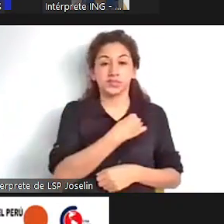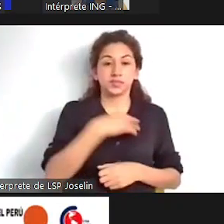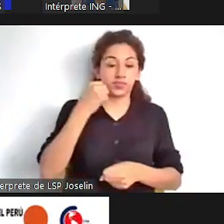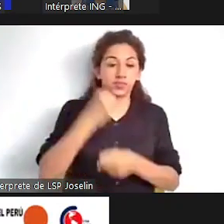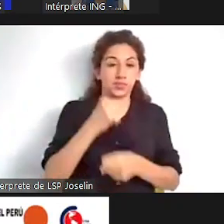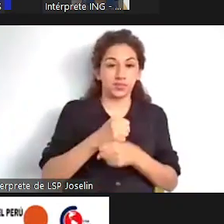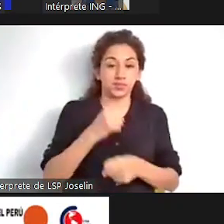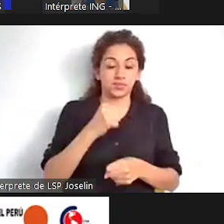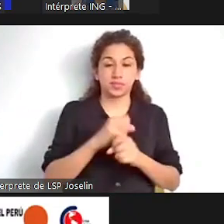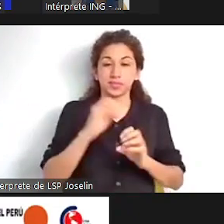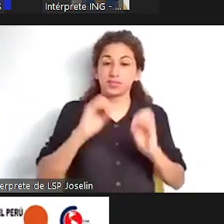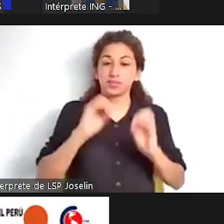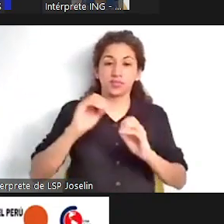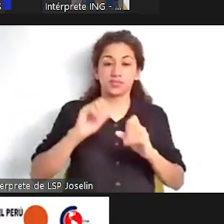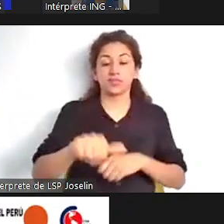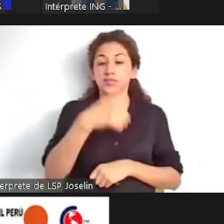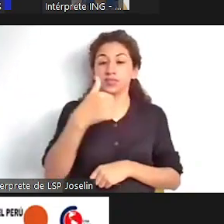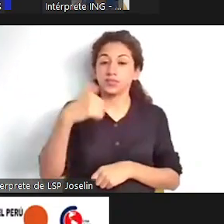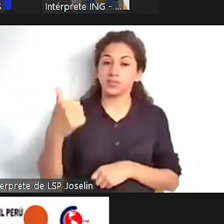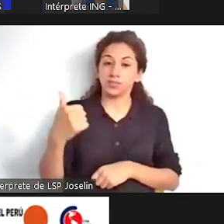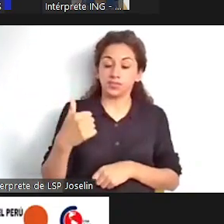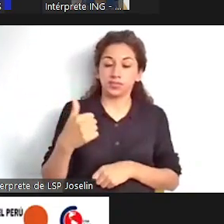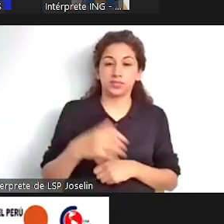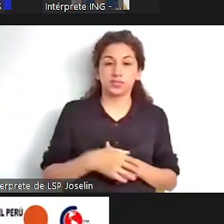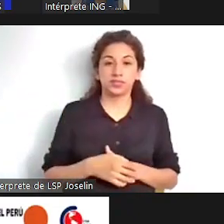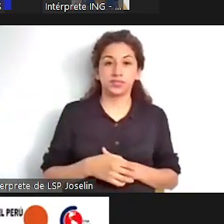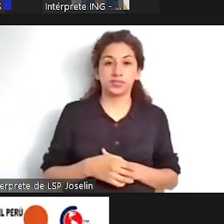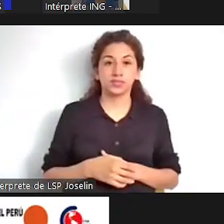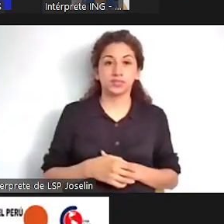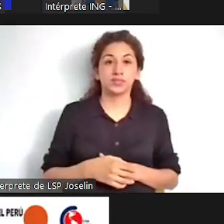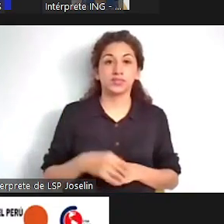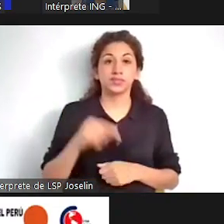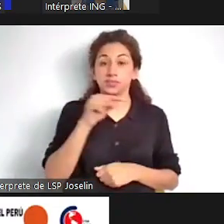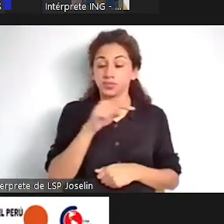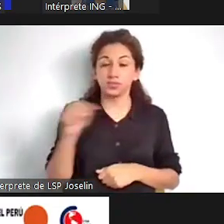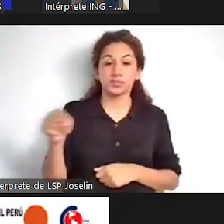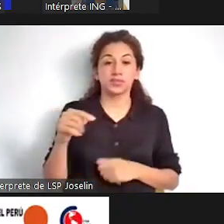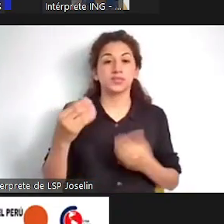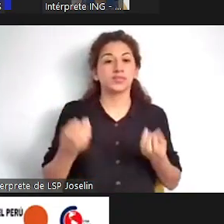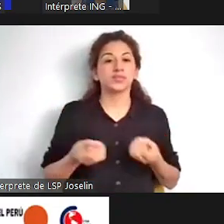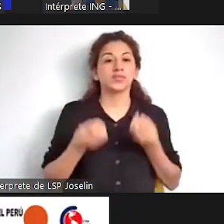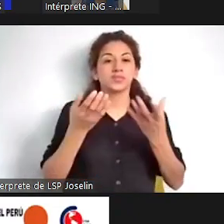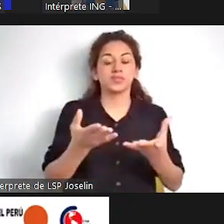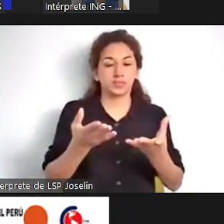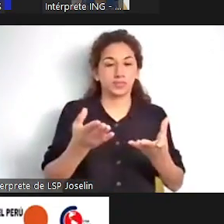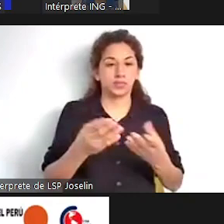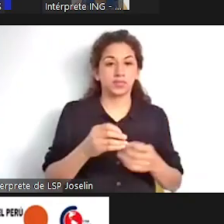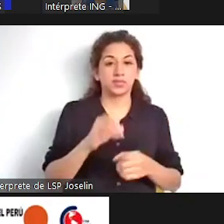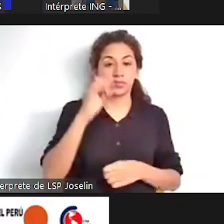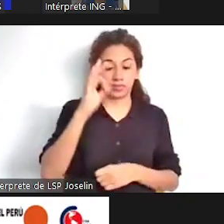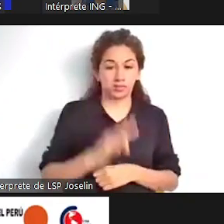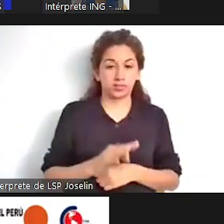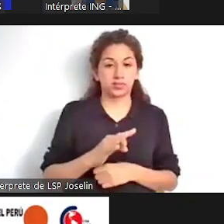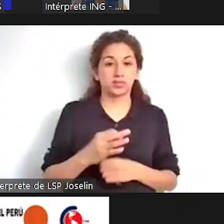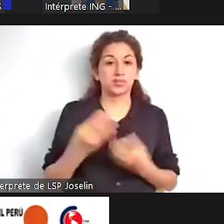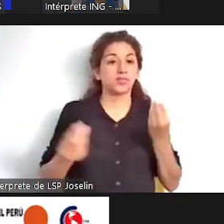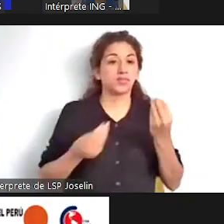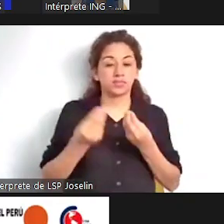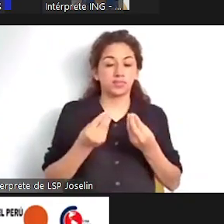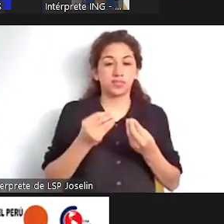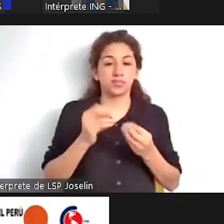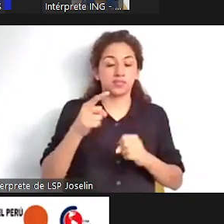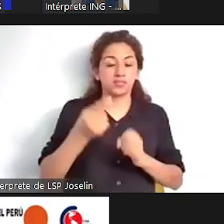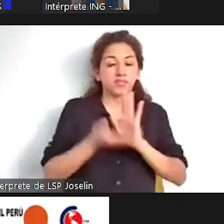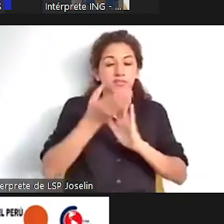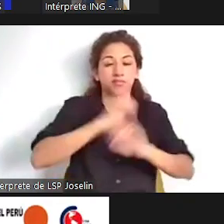the stats from the ministry of labor and they need to be available these indicators are going to allow us to